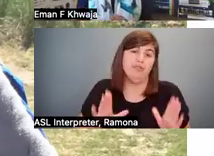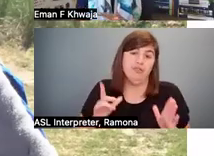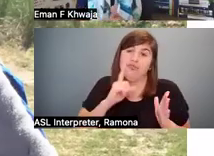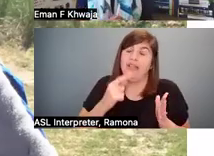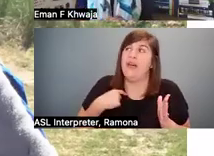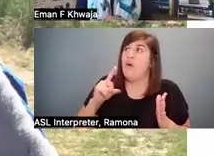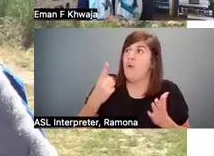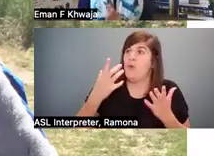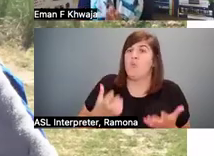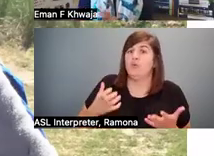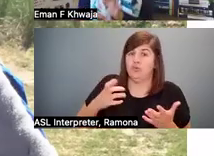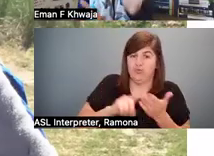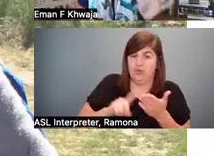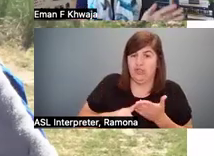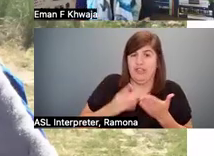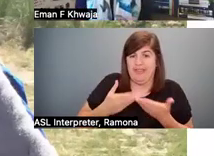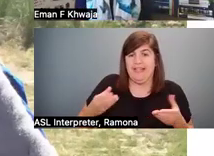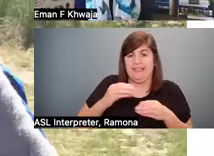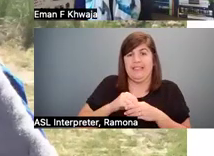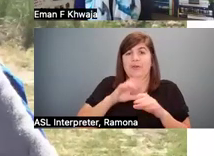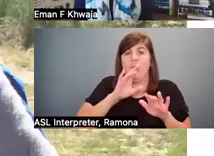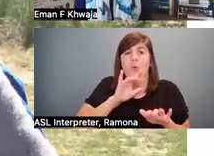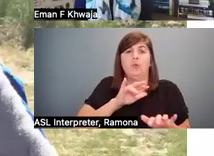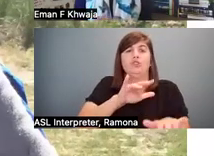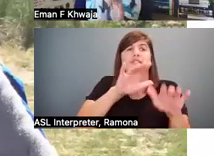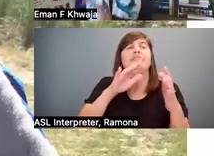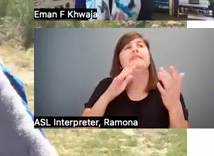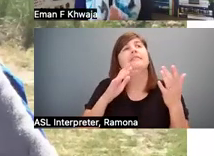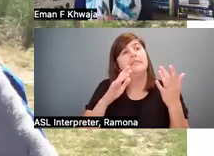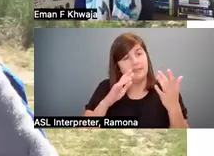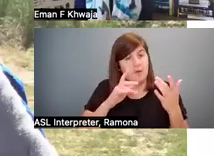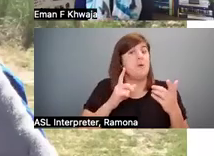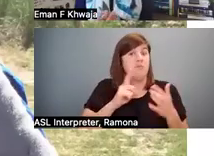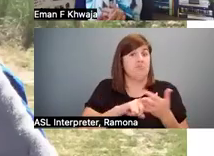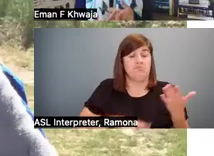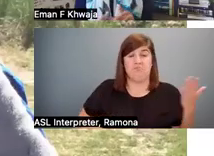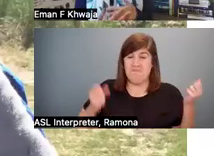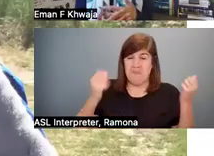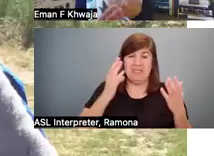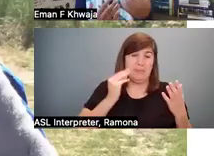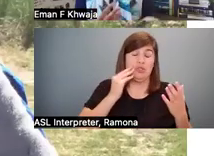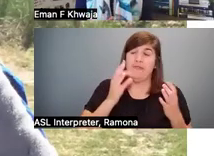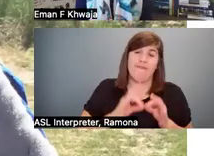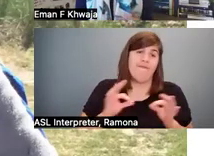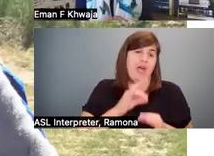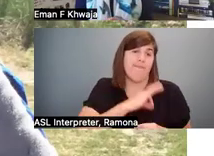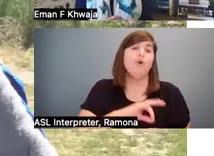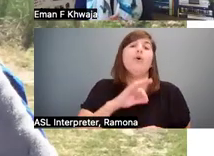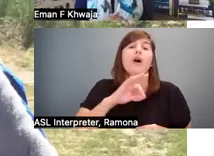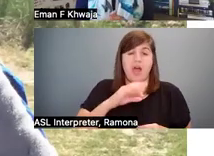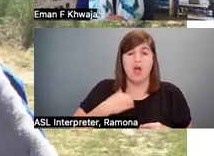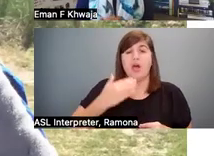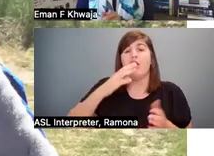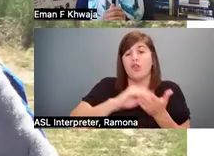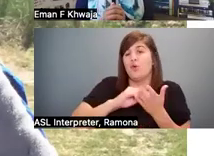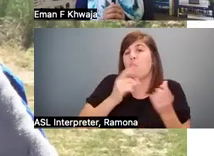the ocean. So after all of those wonderful experiences, which were very valuable because I learned the things I didn't like to do,